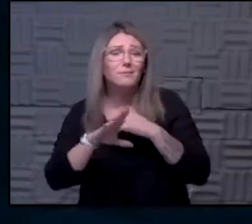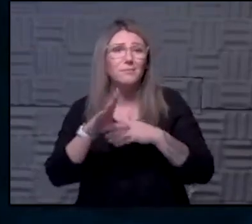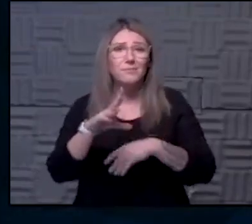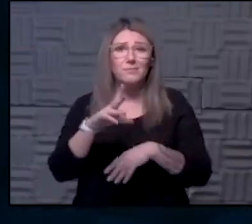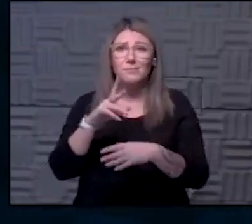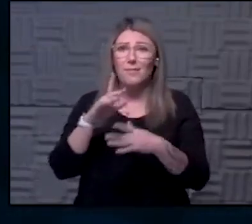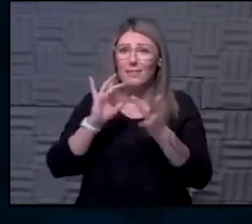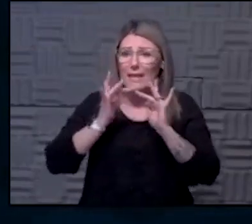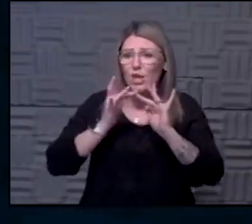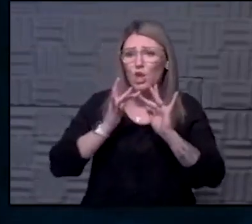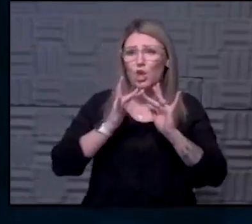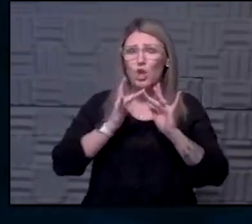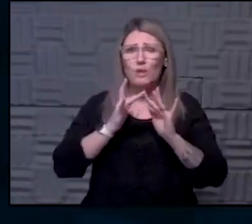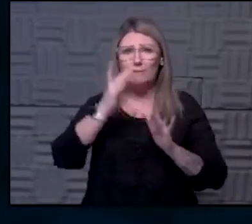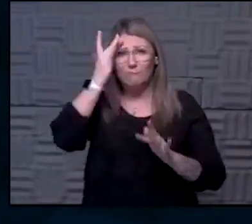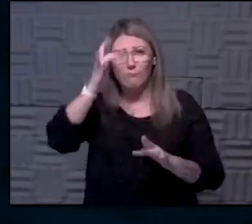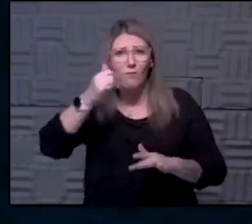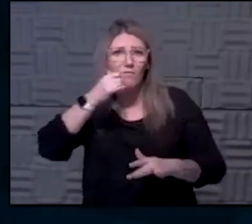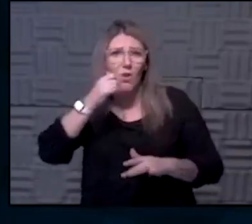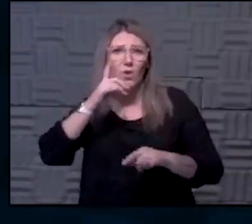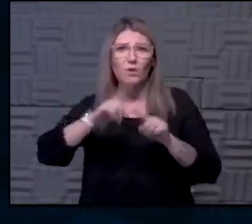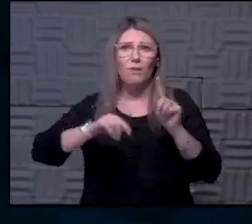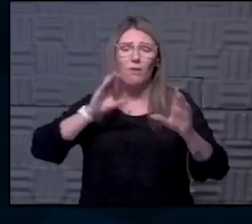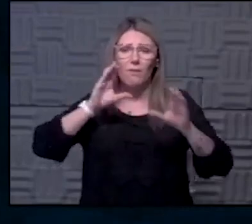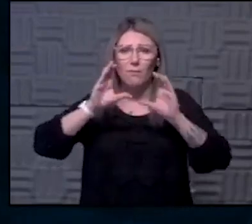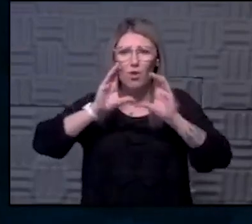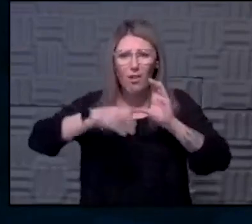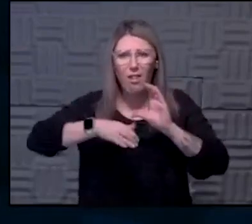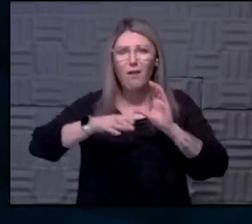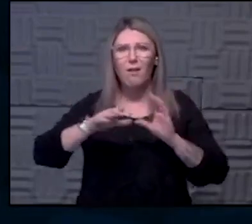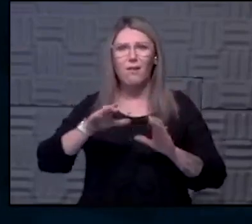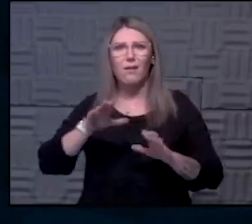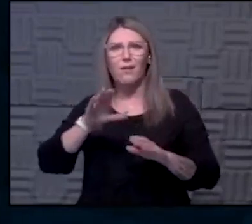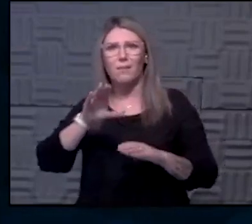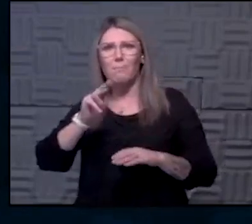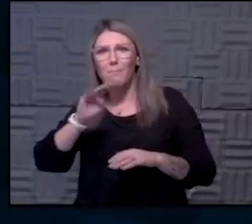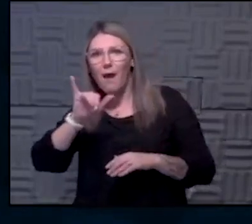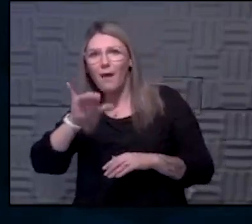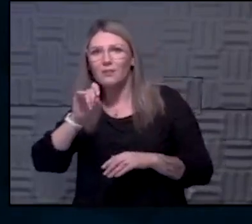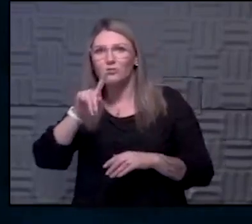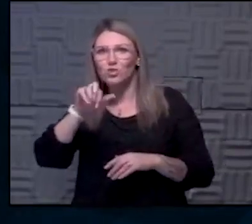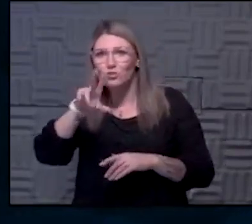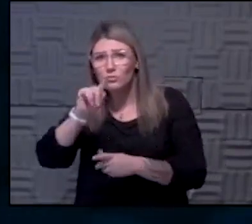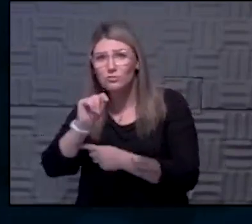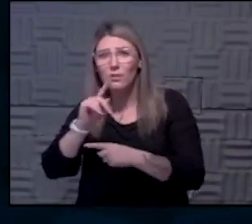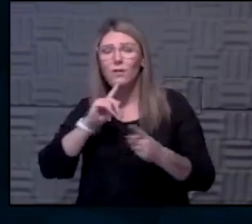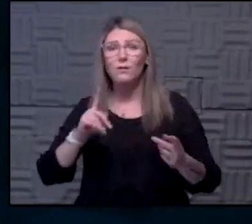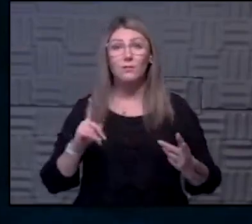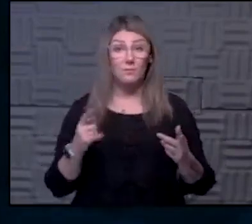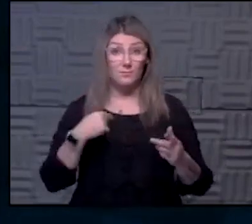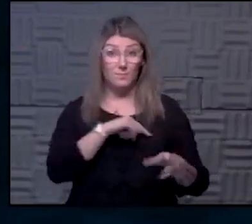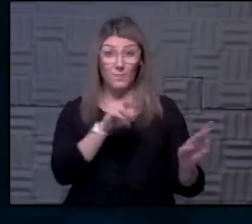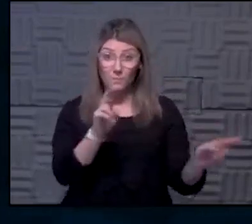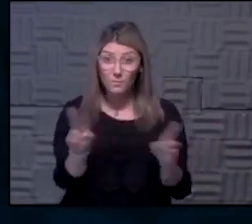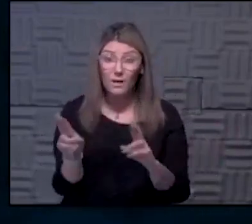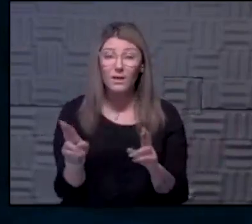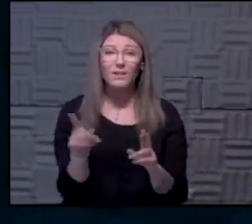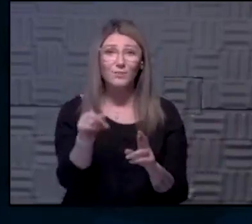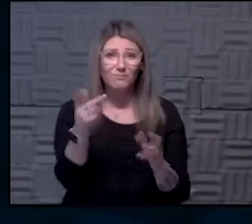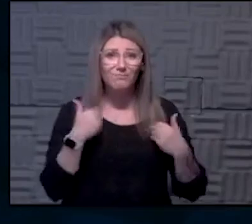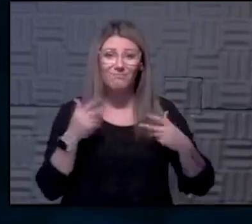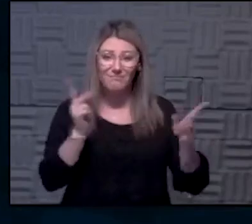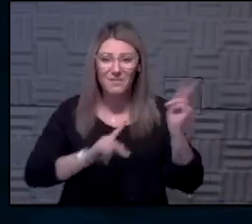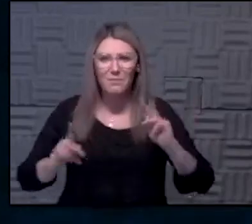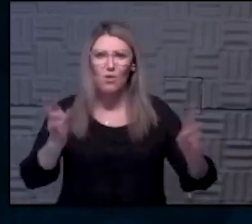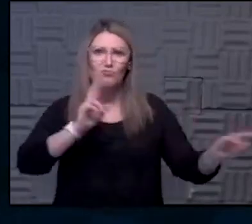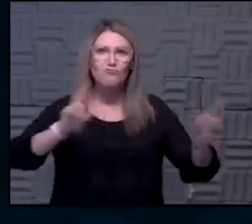or their smartphones may not be able to communicate with MyChart or whatever. And so, are we ready? Or do you have people ready